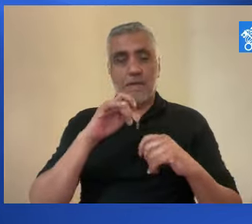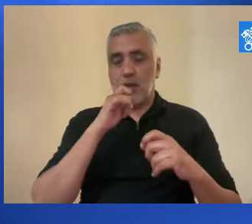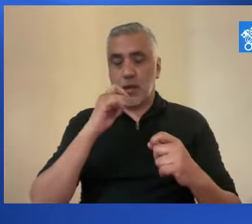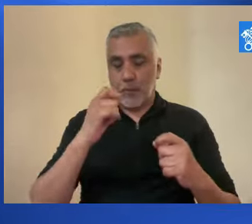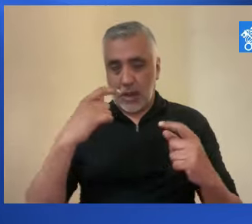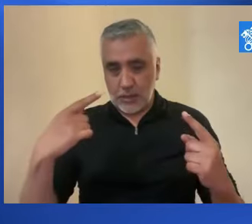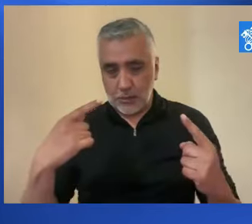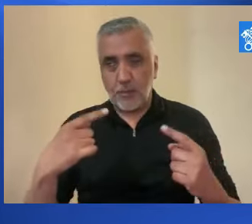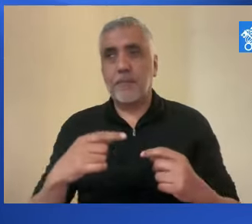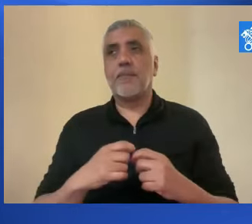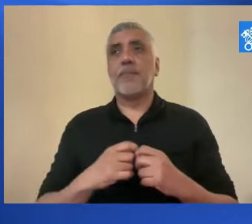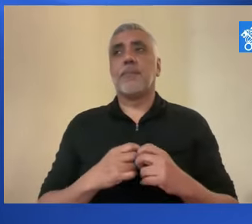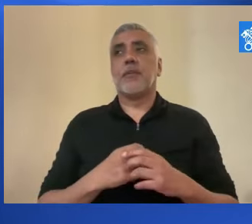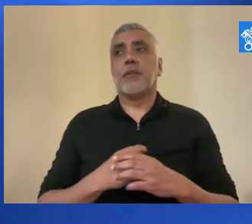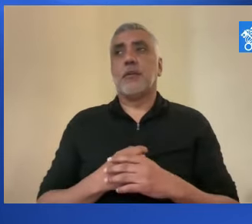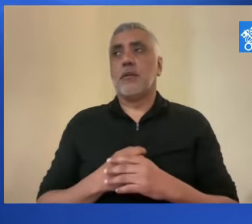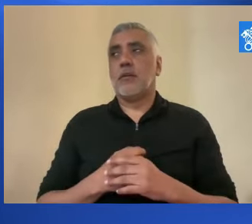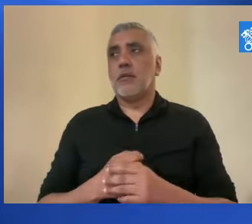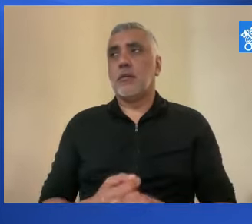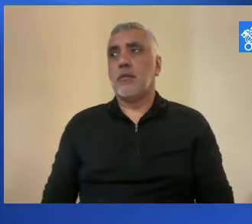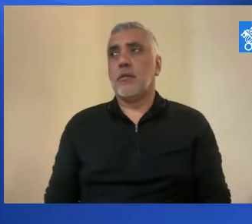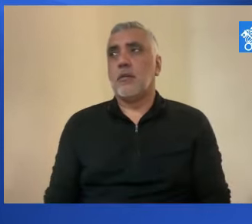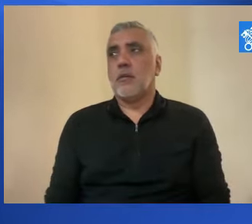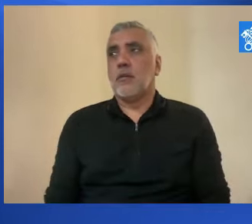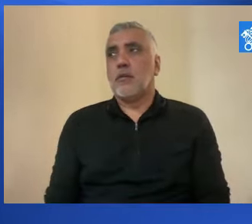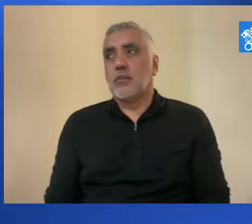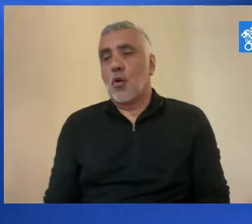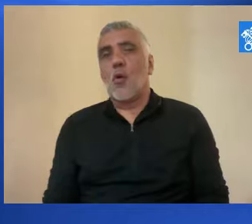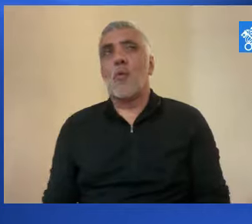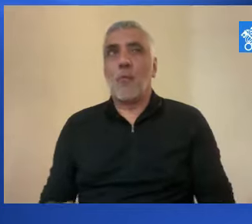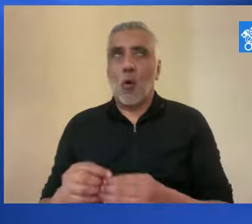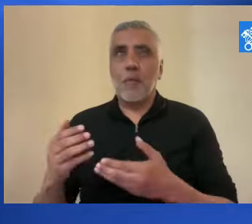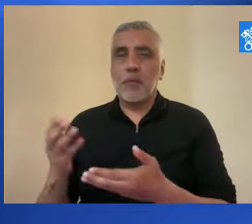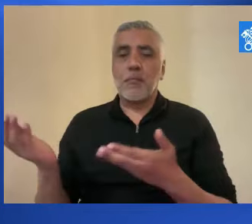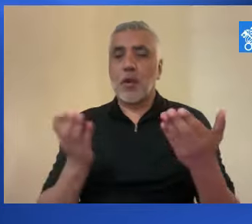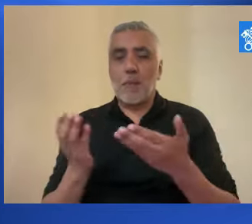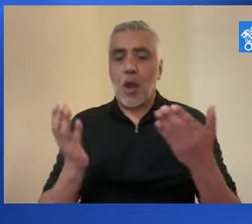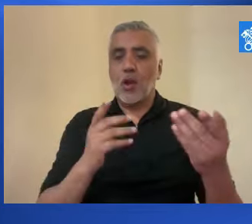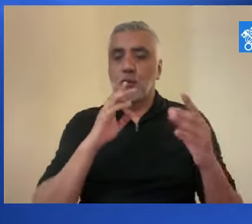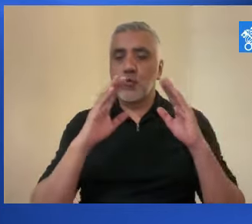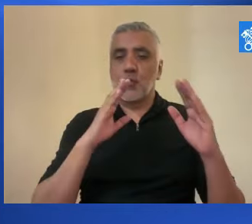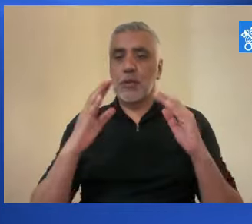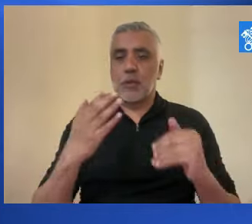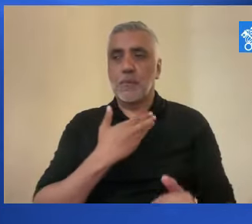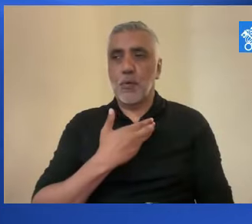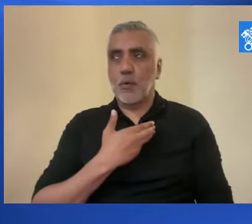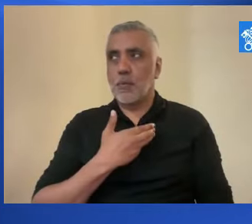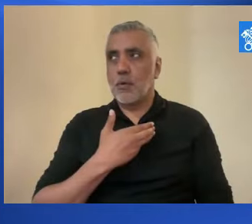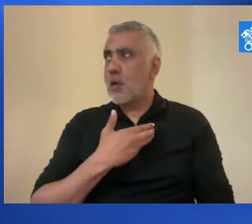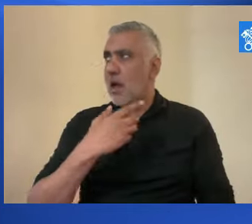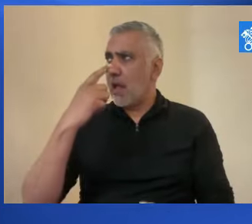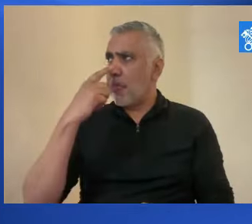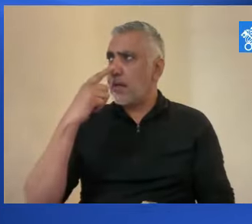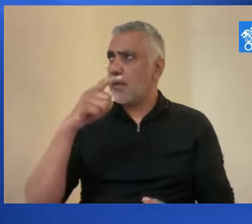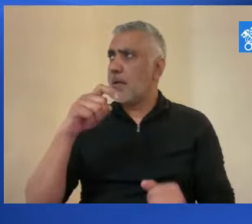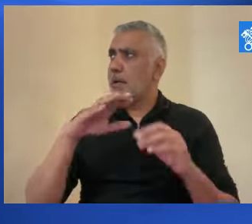Some more babies being brought to greet the Pope. I think these must be the children of a Vatican employee. Normally it's